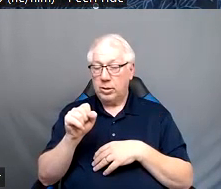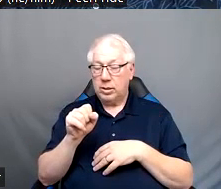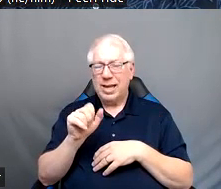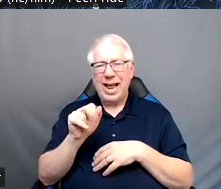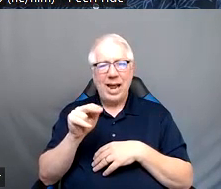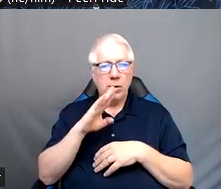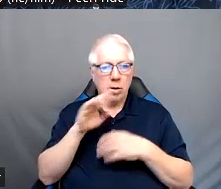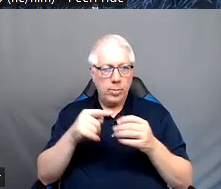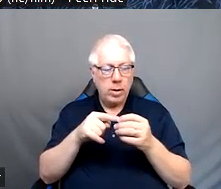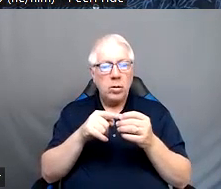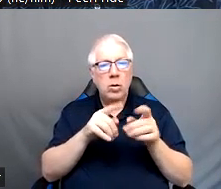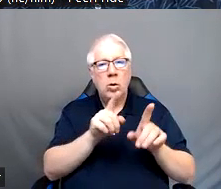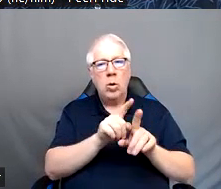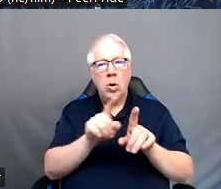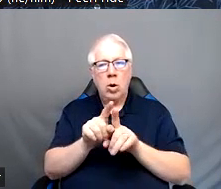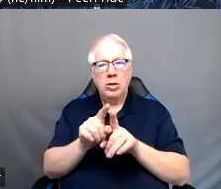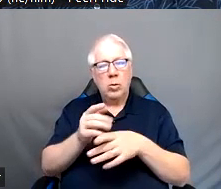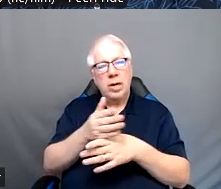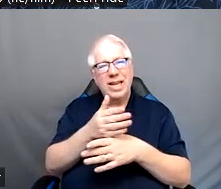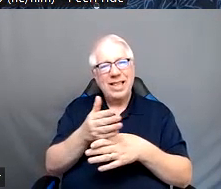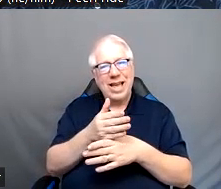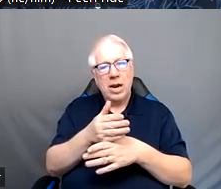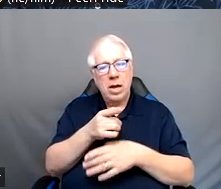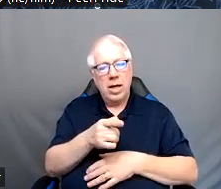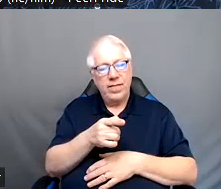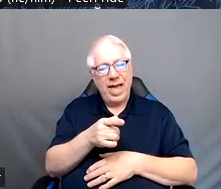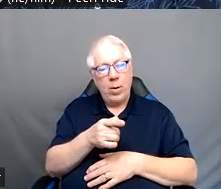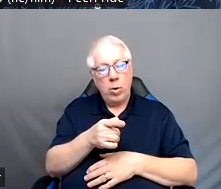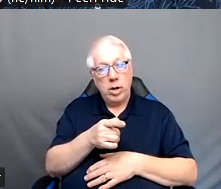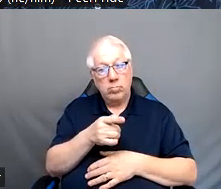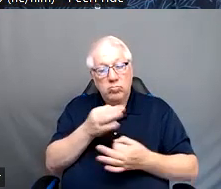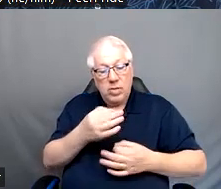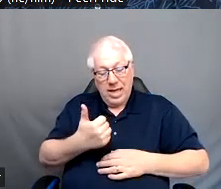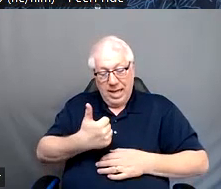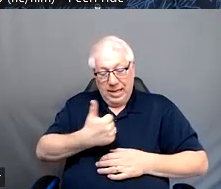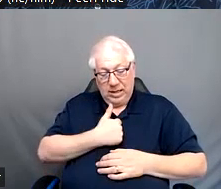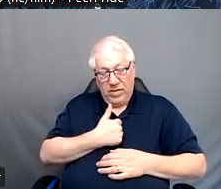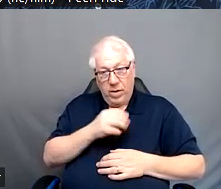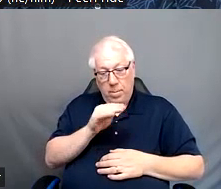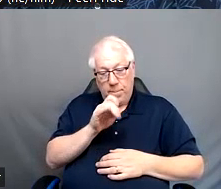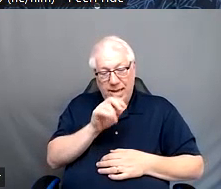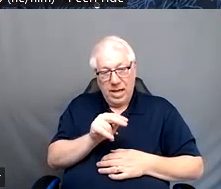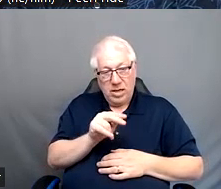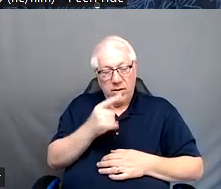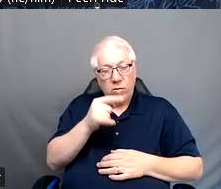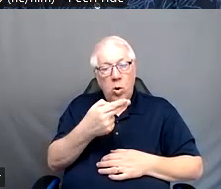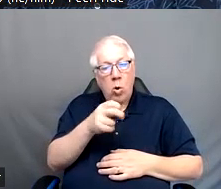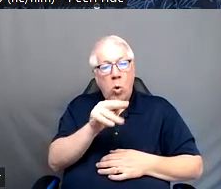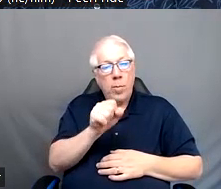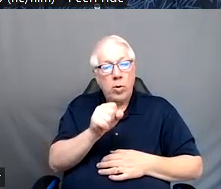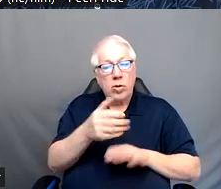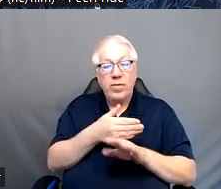mentioning would also shared that they would opt for self-medication for hormones before they could afford medical